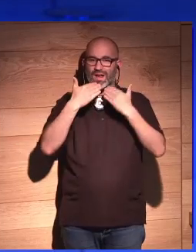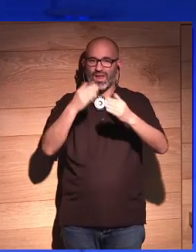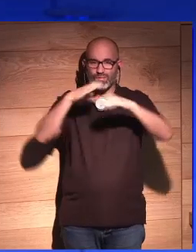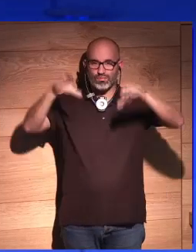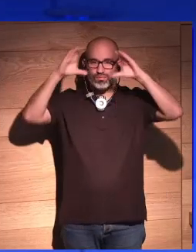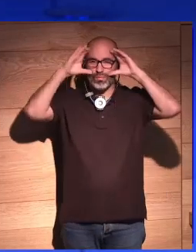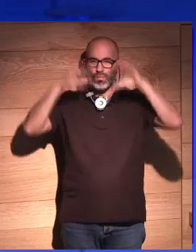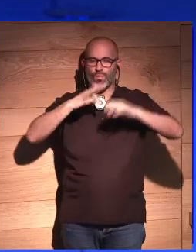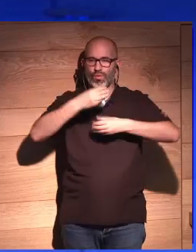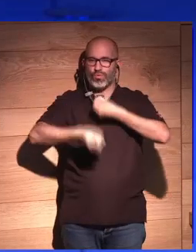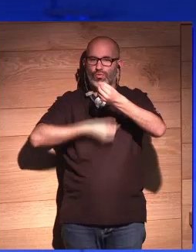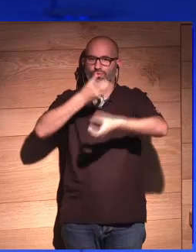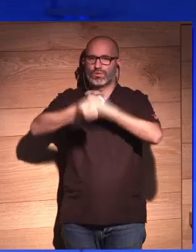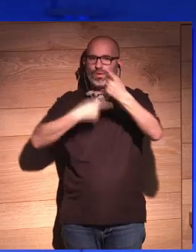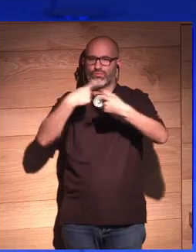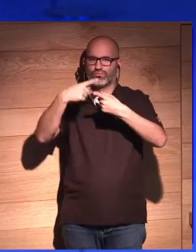me go back.